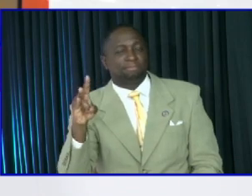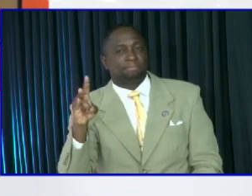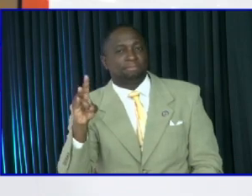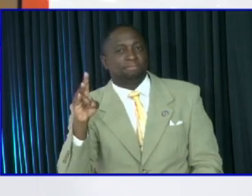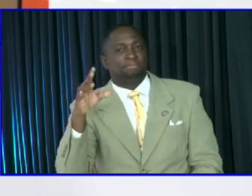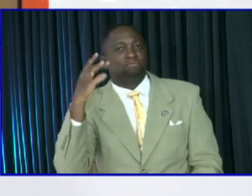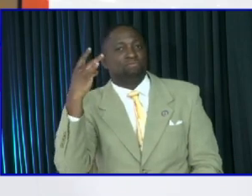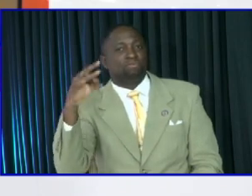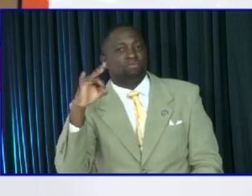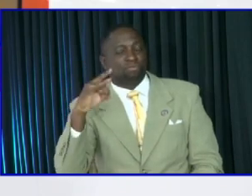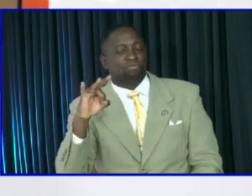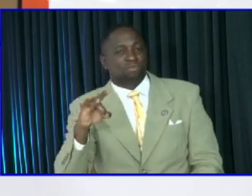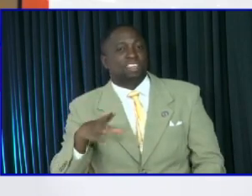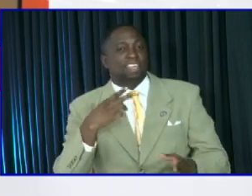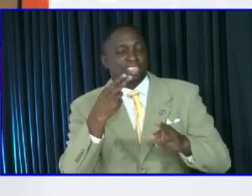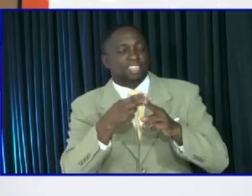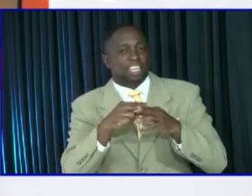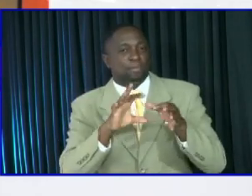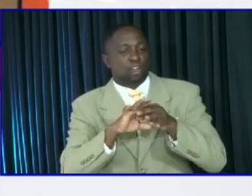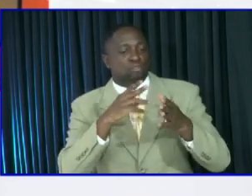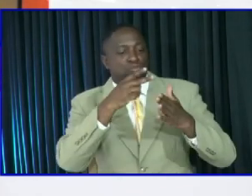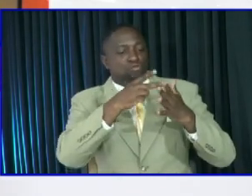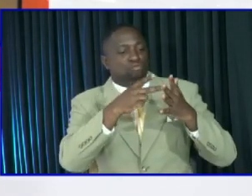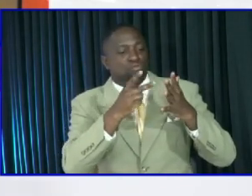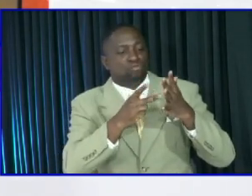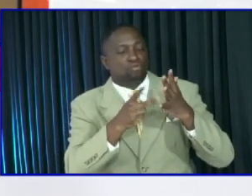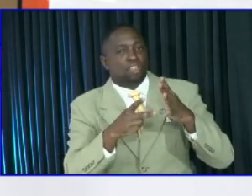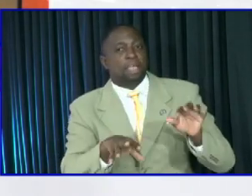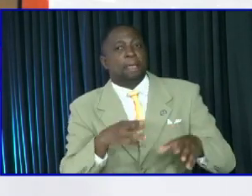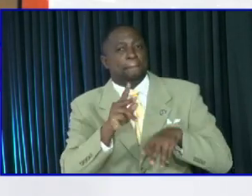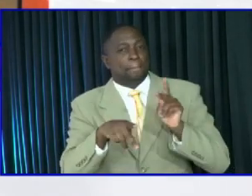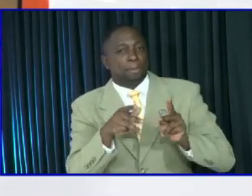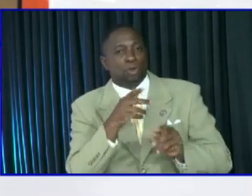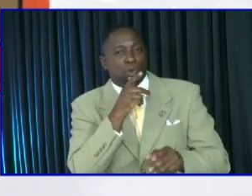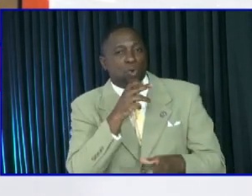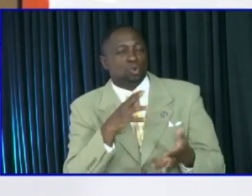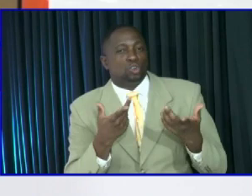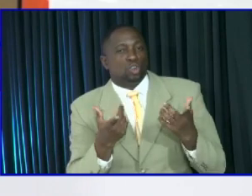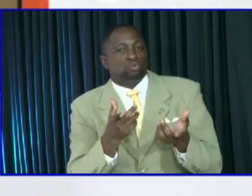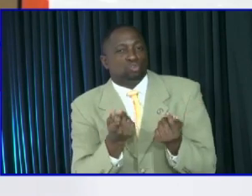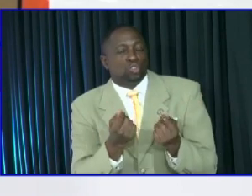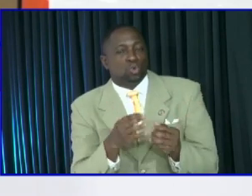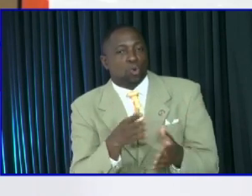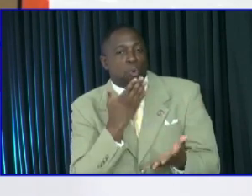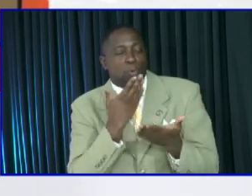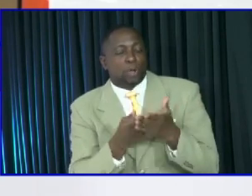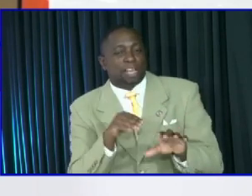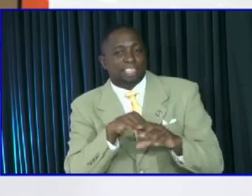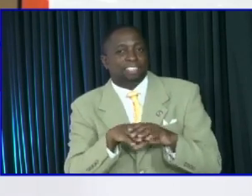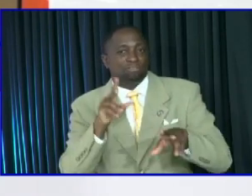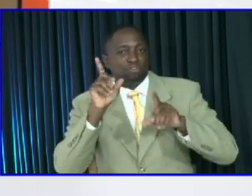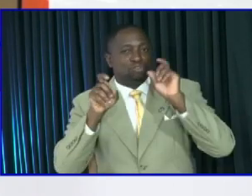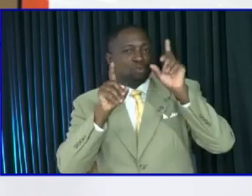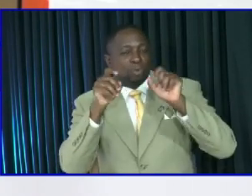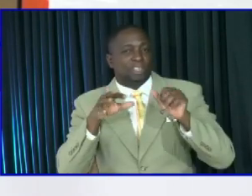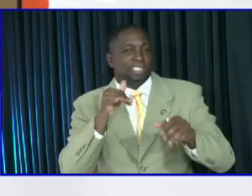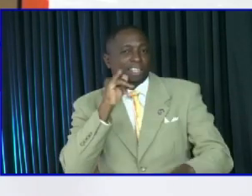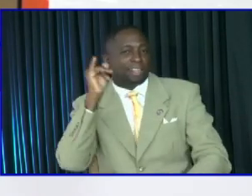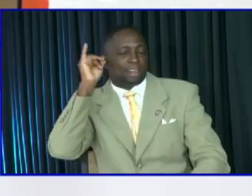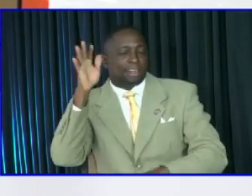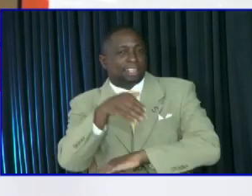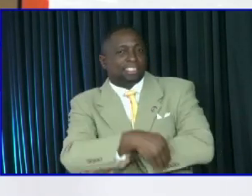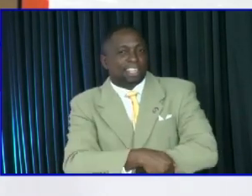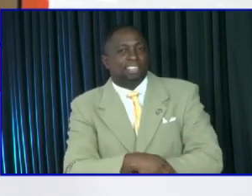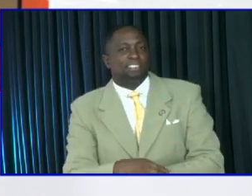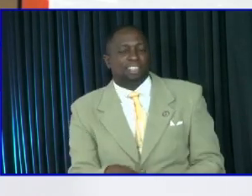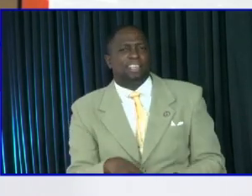and Britannia Williams. The link to the quiz is actually posted in the chat. You can be able to click on it and to